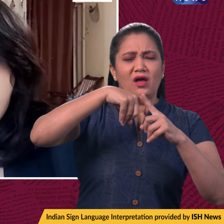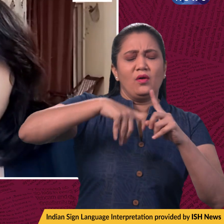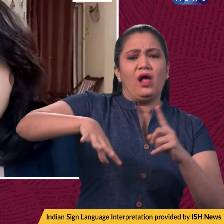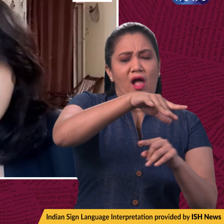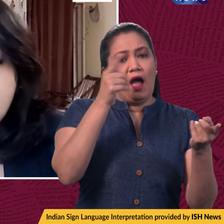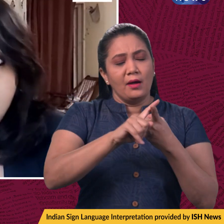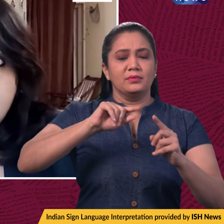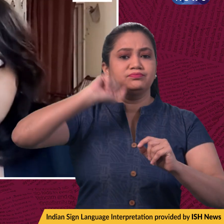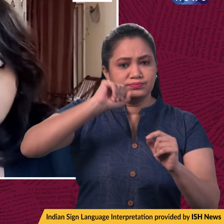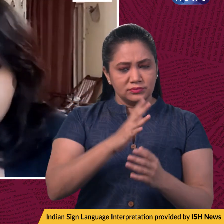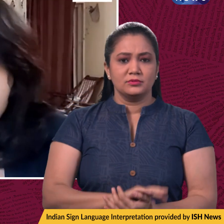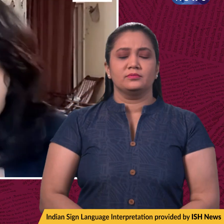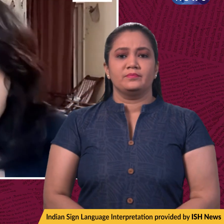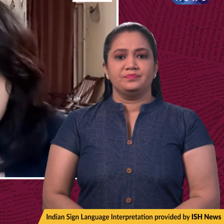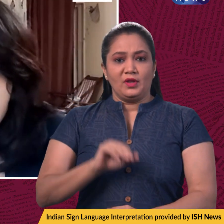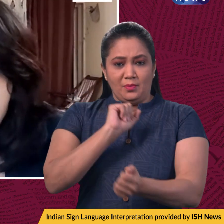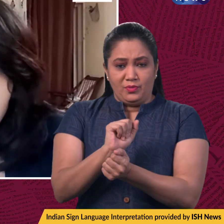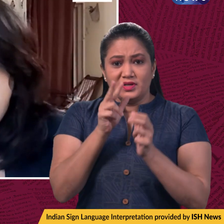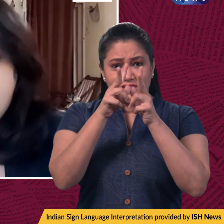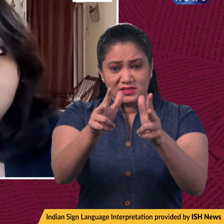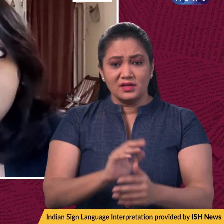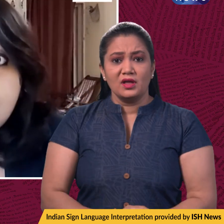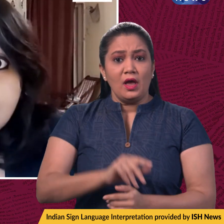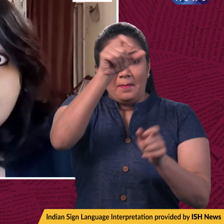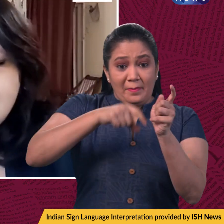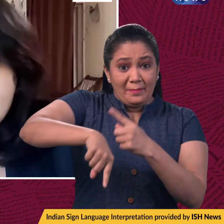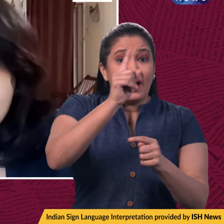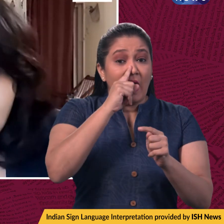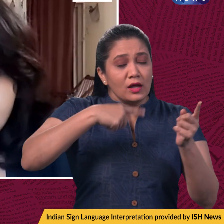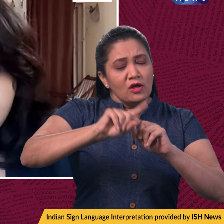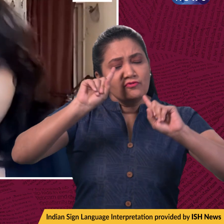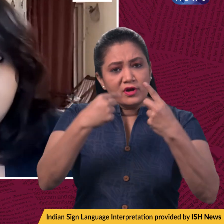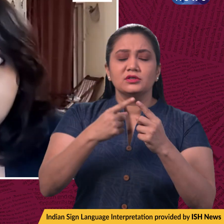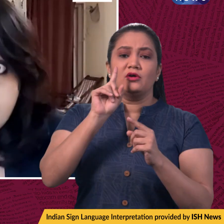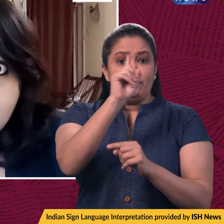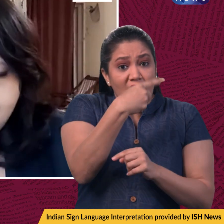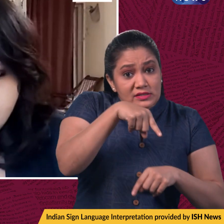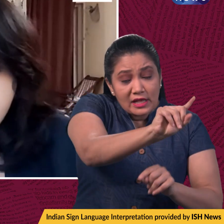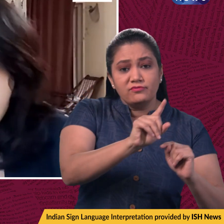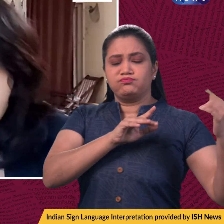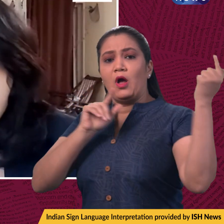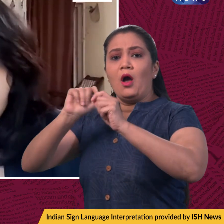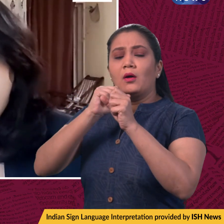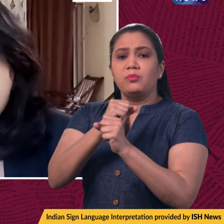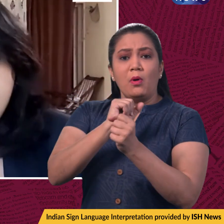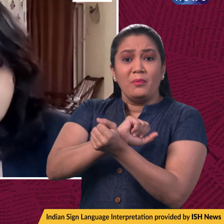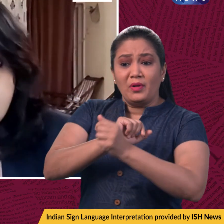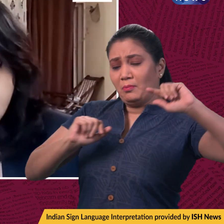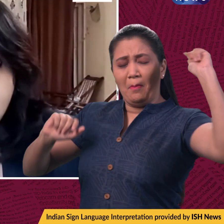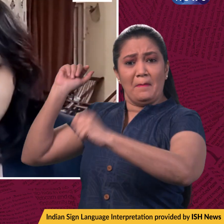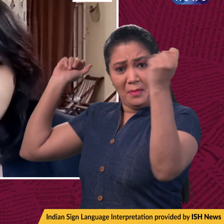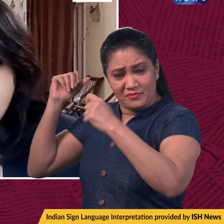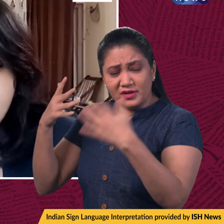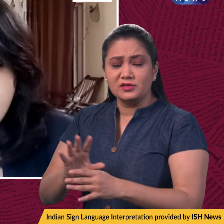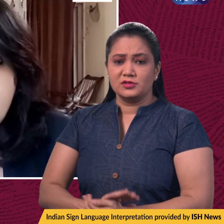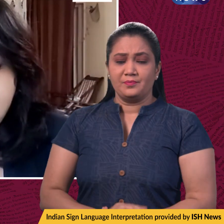colony. Now, the Indian Express has said that the police have claimed that the protesters attacked the personnel first. According to